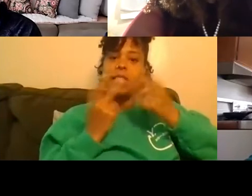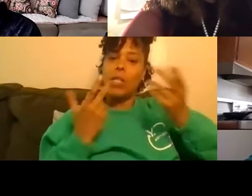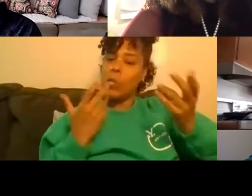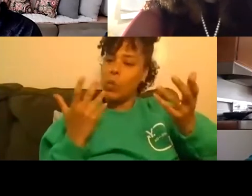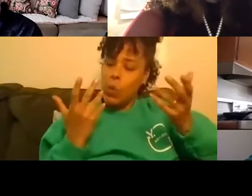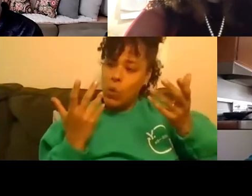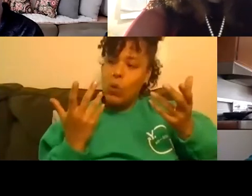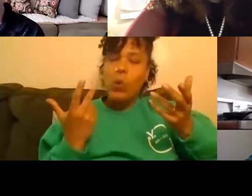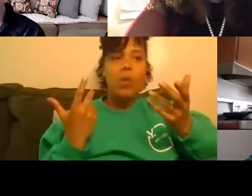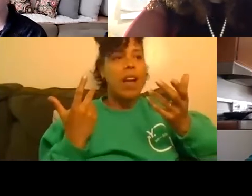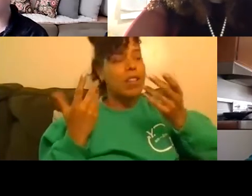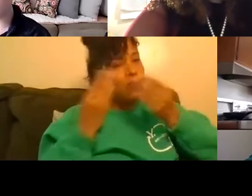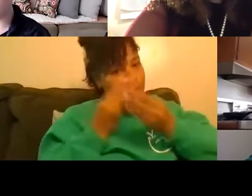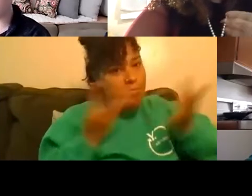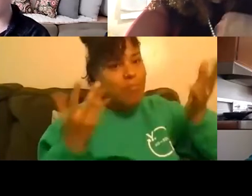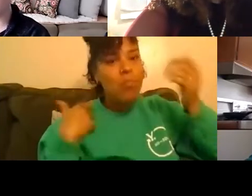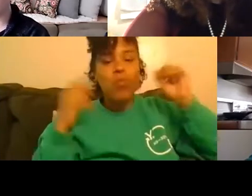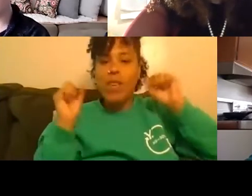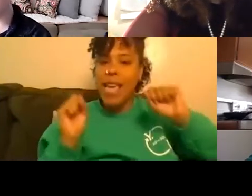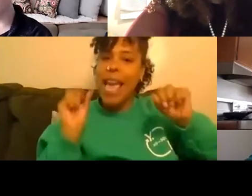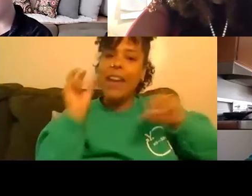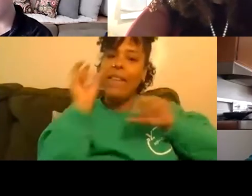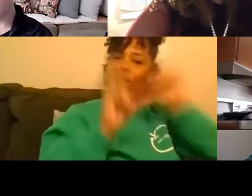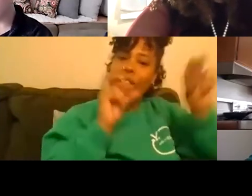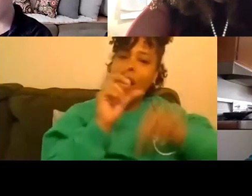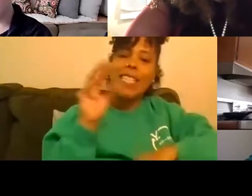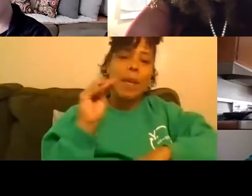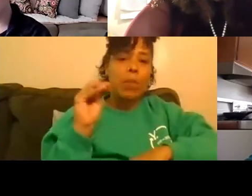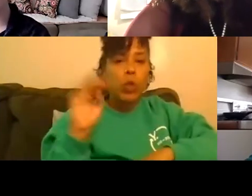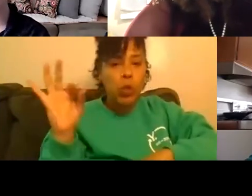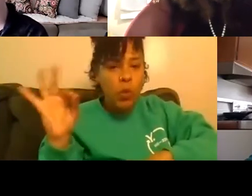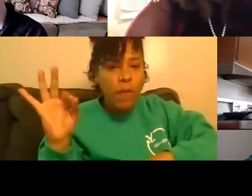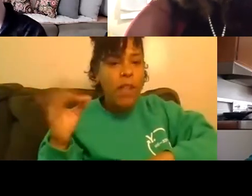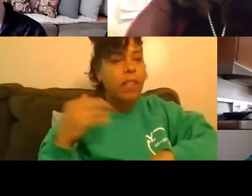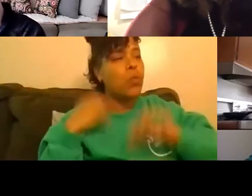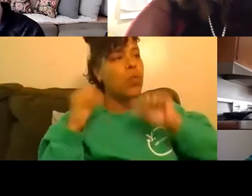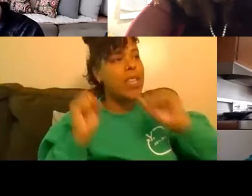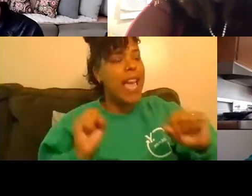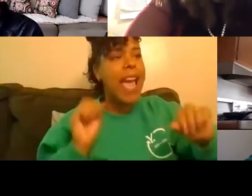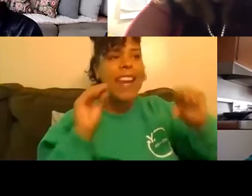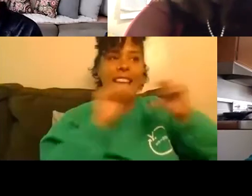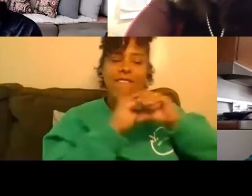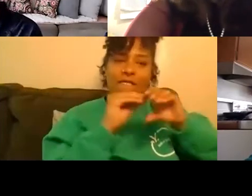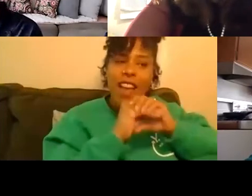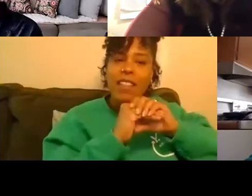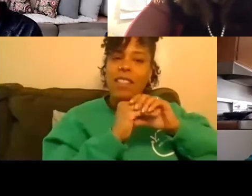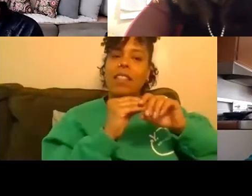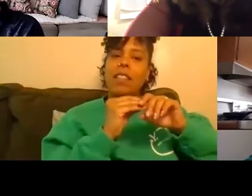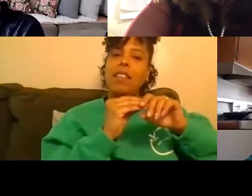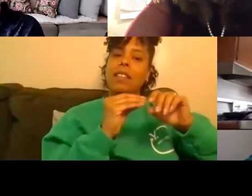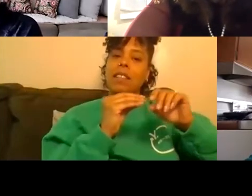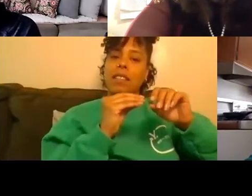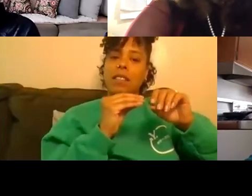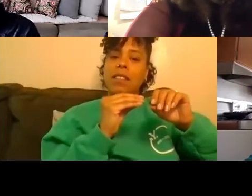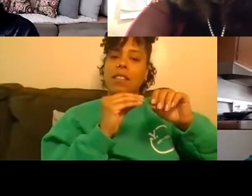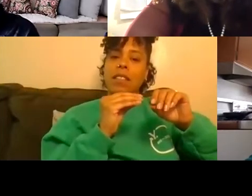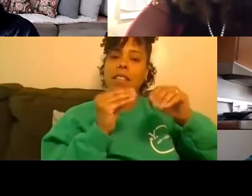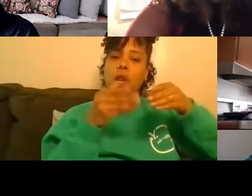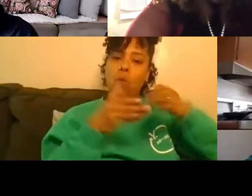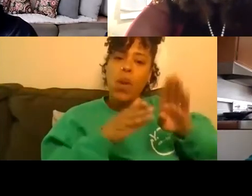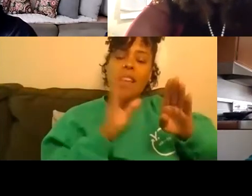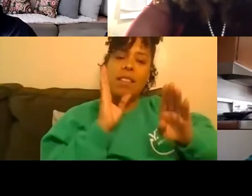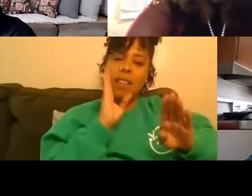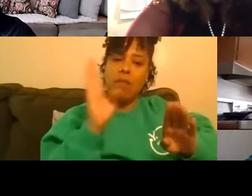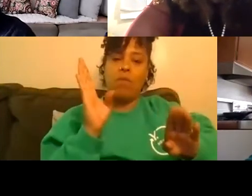can invest in places that really return our money. But the savings in account in the bank, most banks,